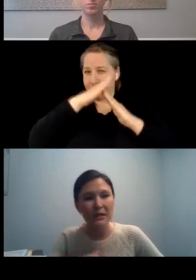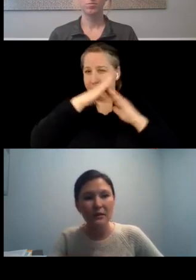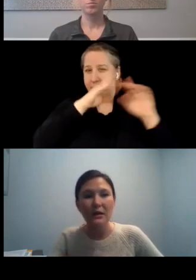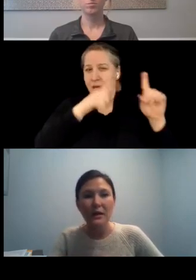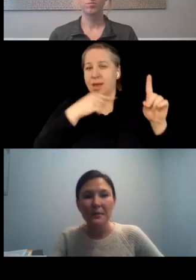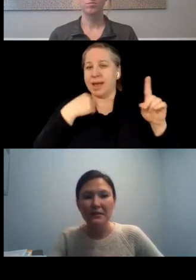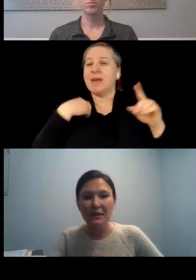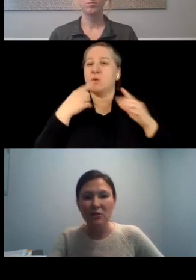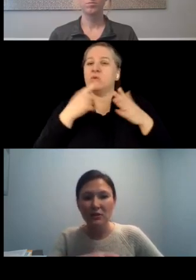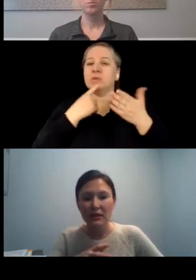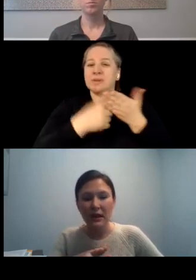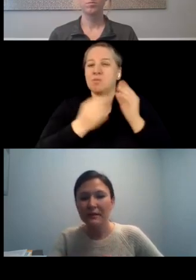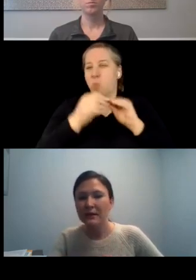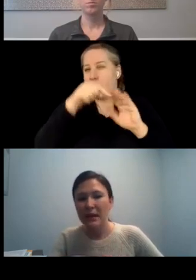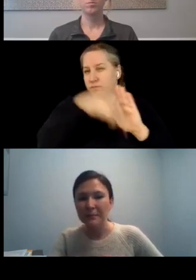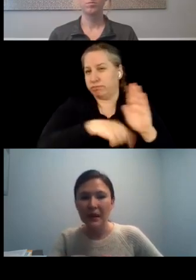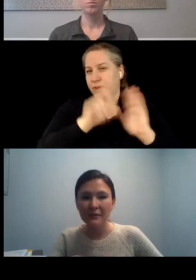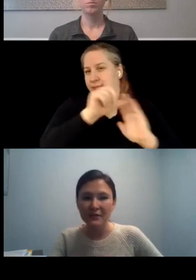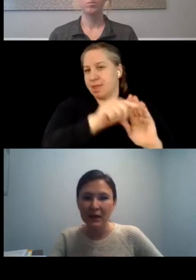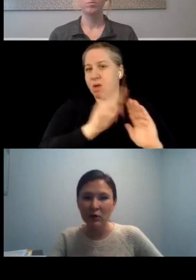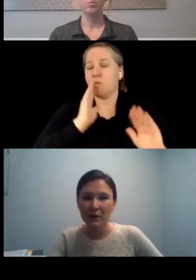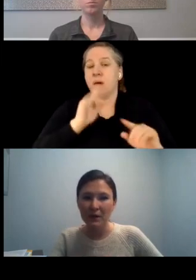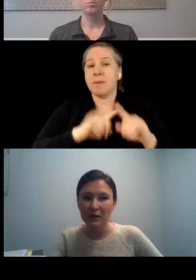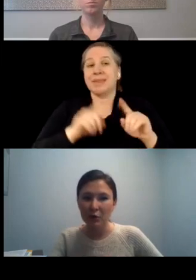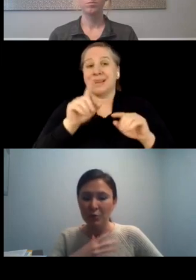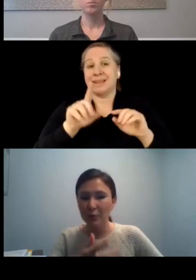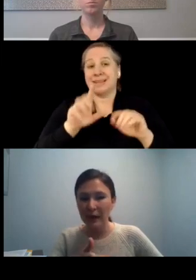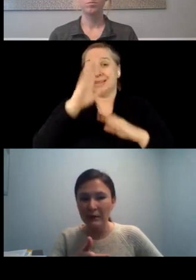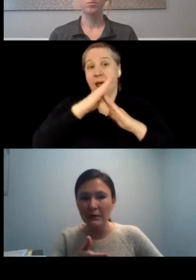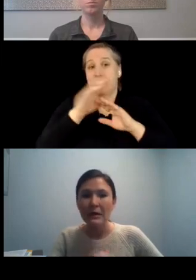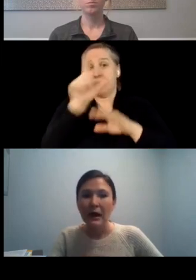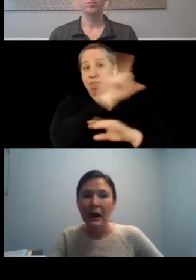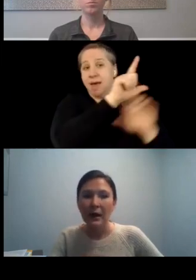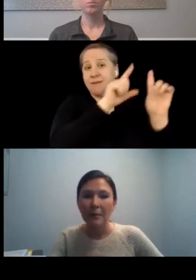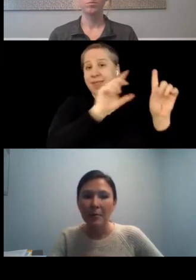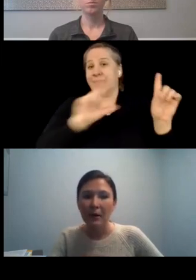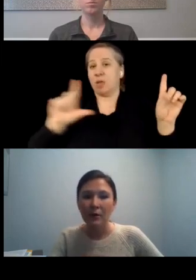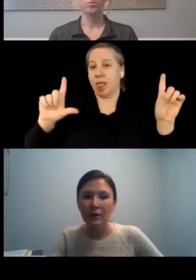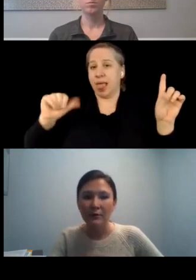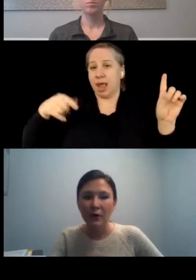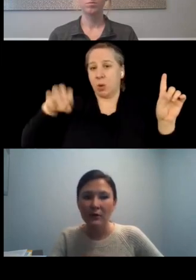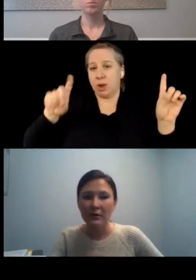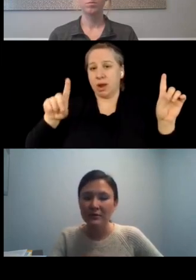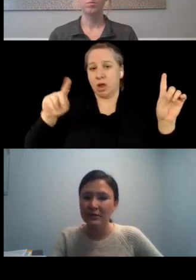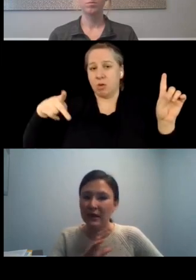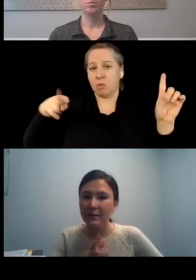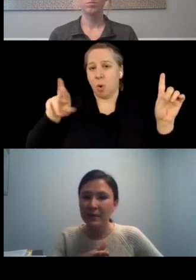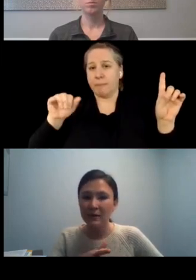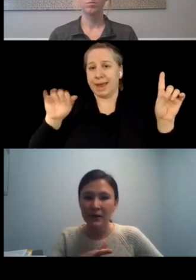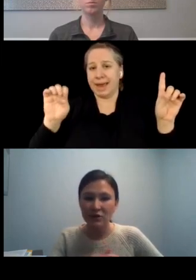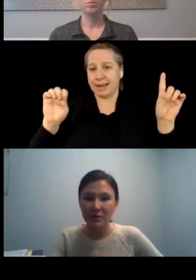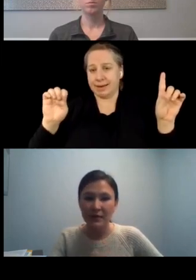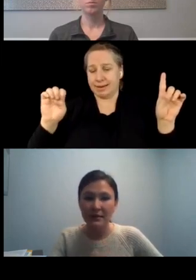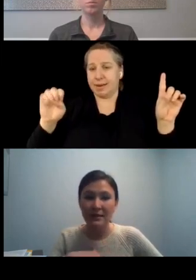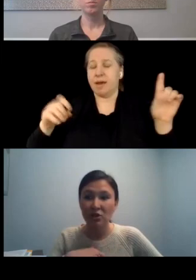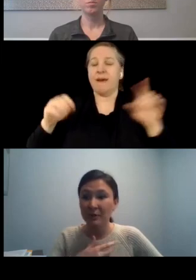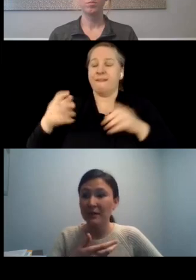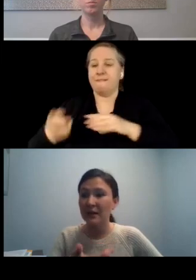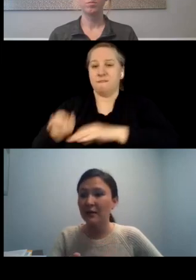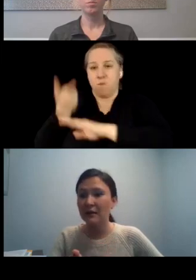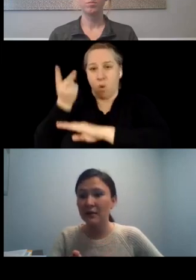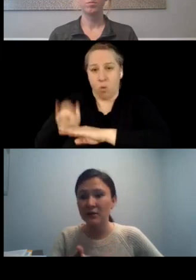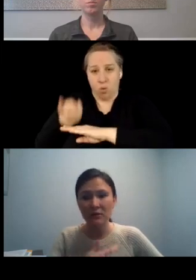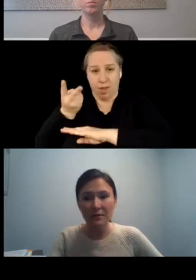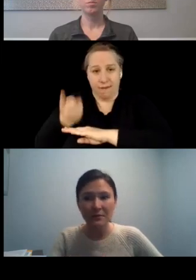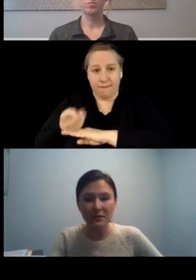little bit more detail. But essentially on the top left, that would be a liquid propane powered forklift. In the middle, that's a